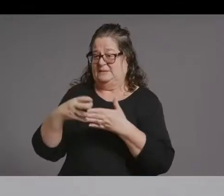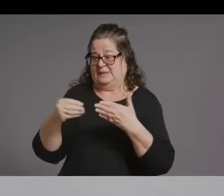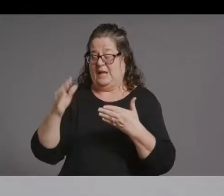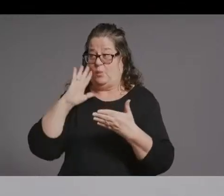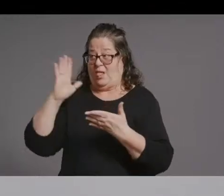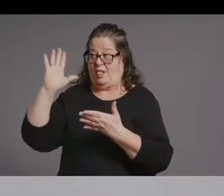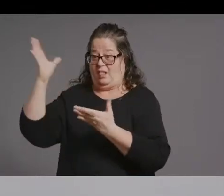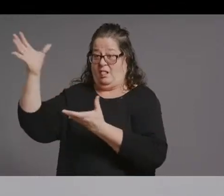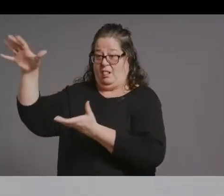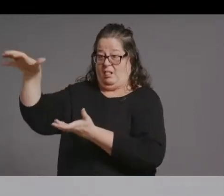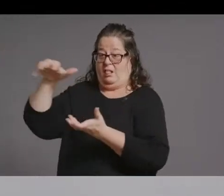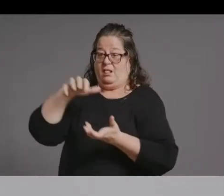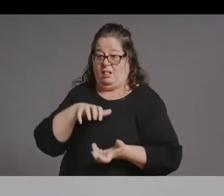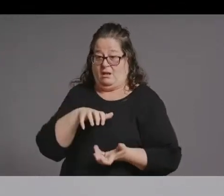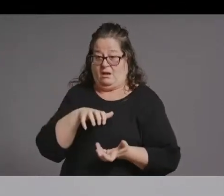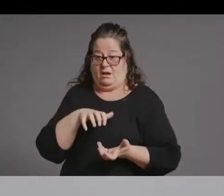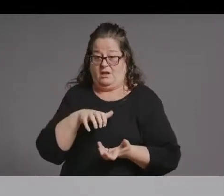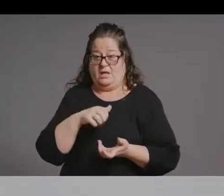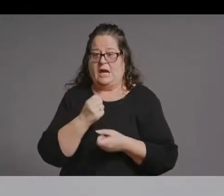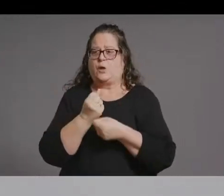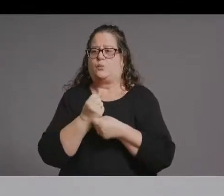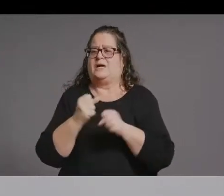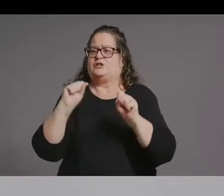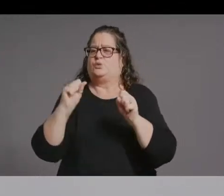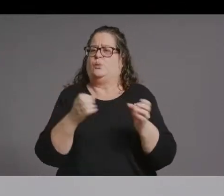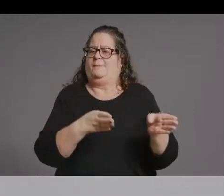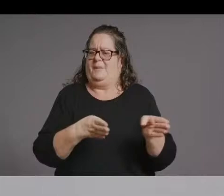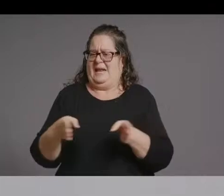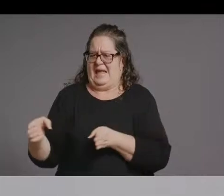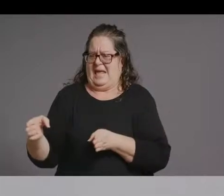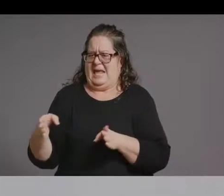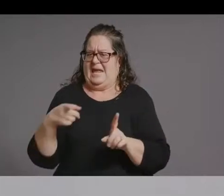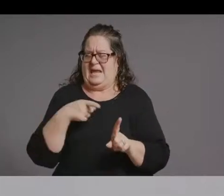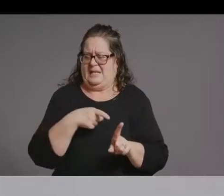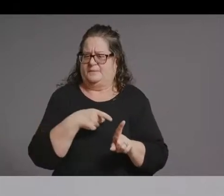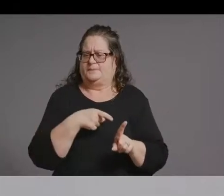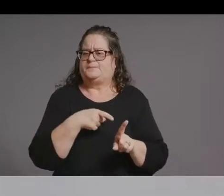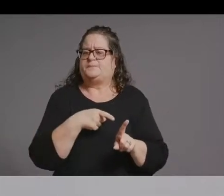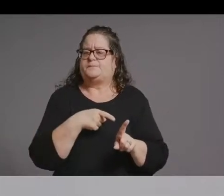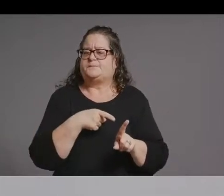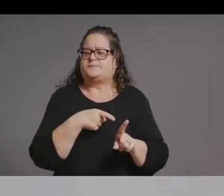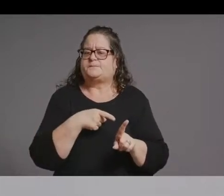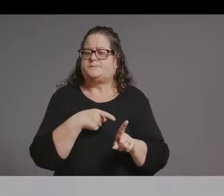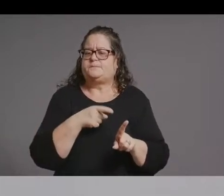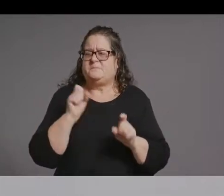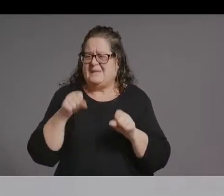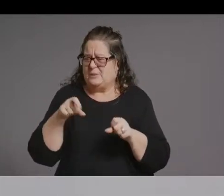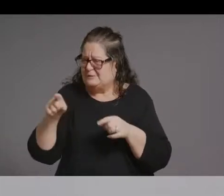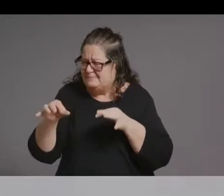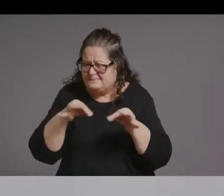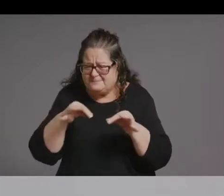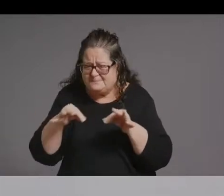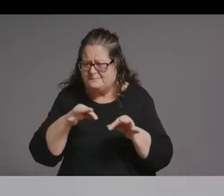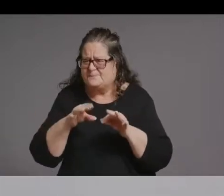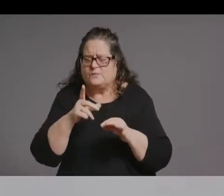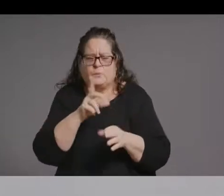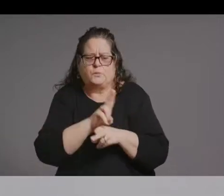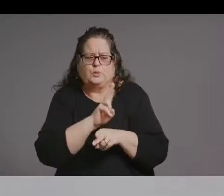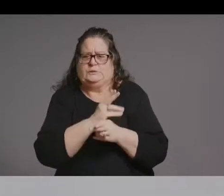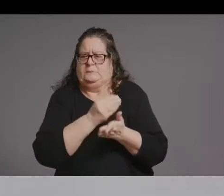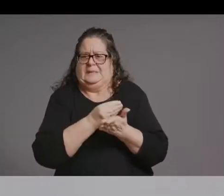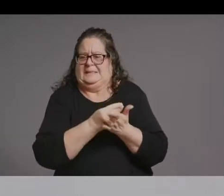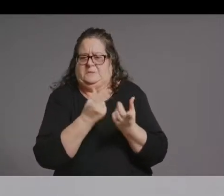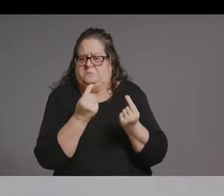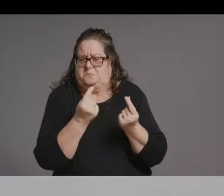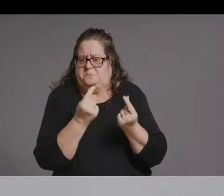expand access to vaccine. Can you explain how that money is going to be used? Could it potentially be used to pay staff? Is it